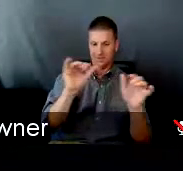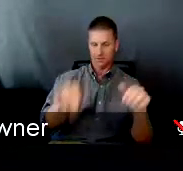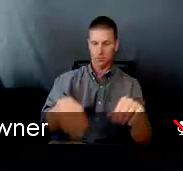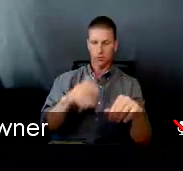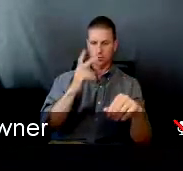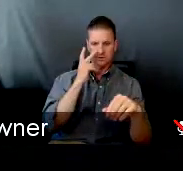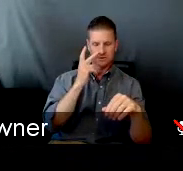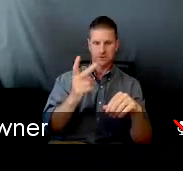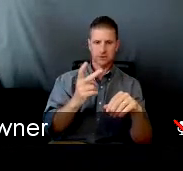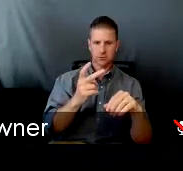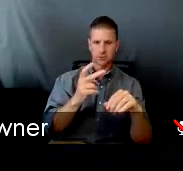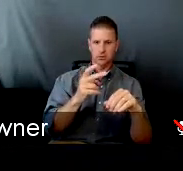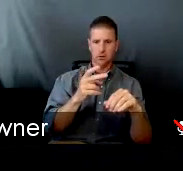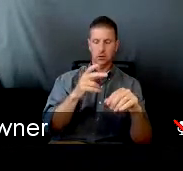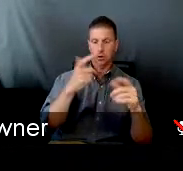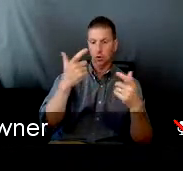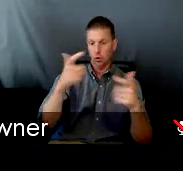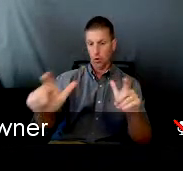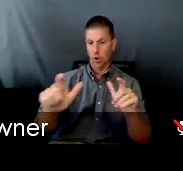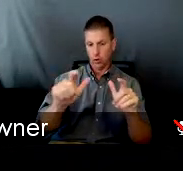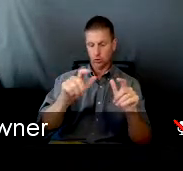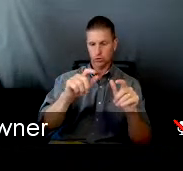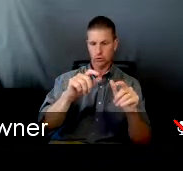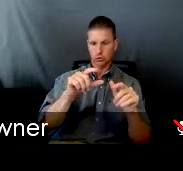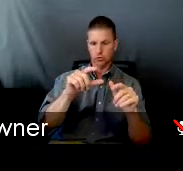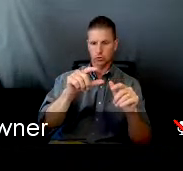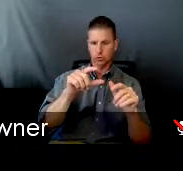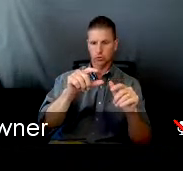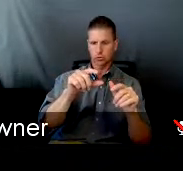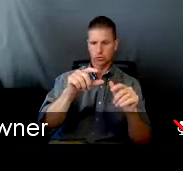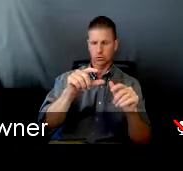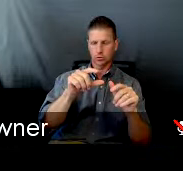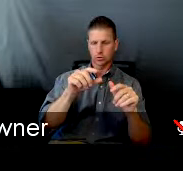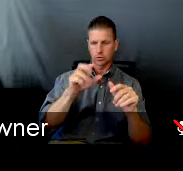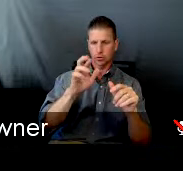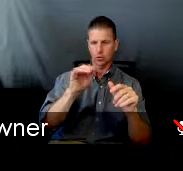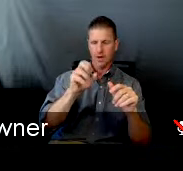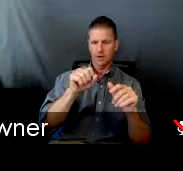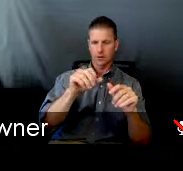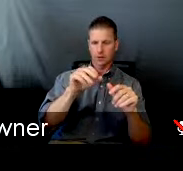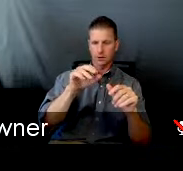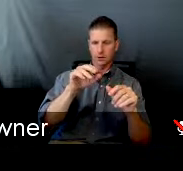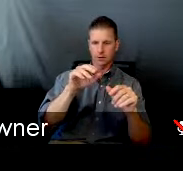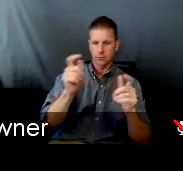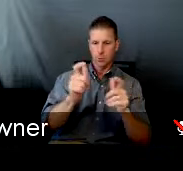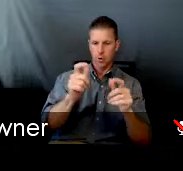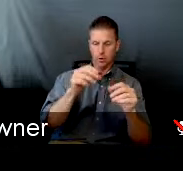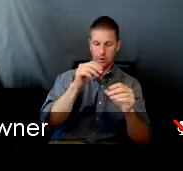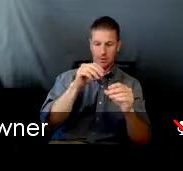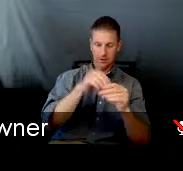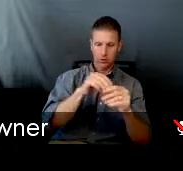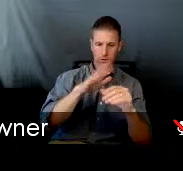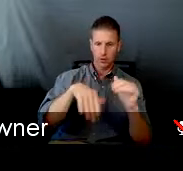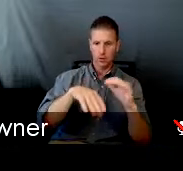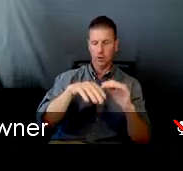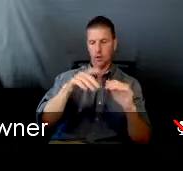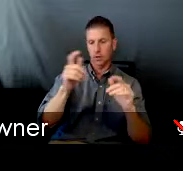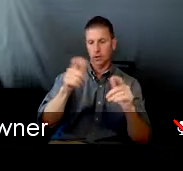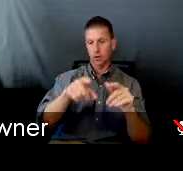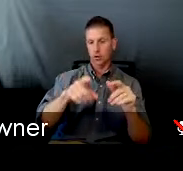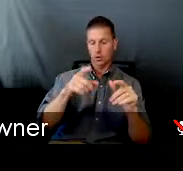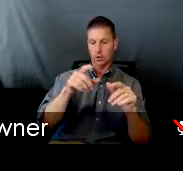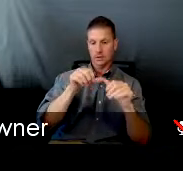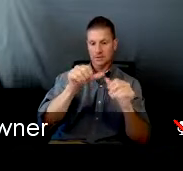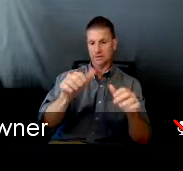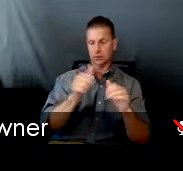see that the large grains are actually slightly interior to the small grains. And this is actually consistent